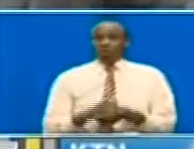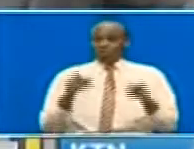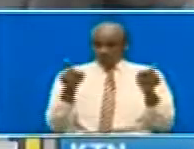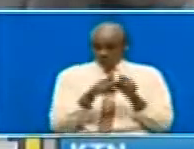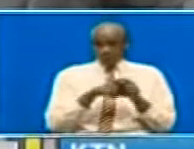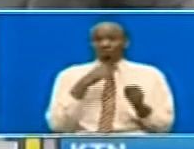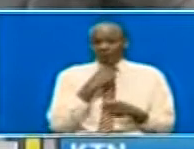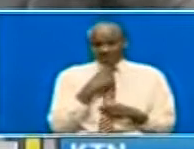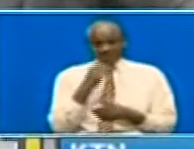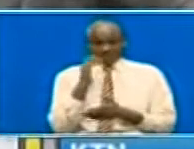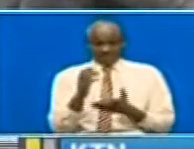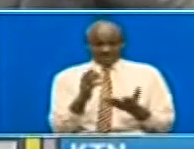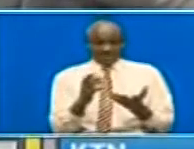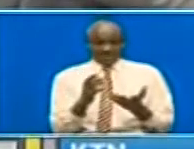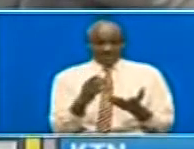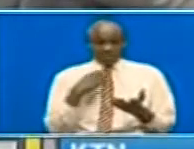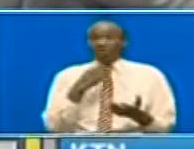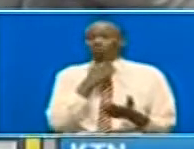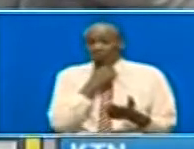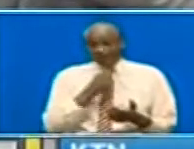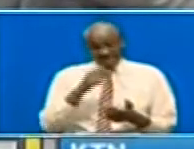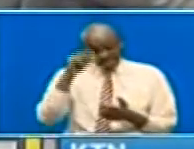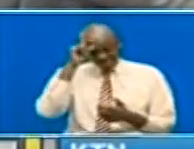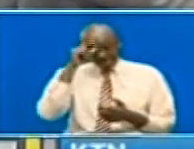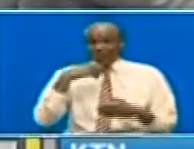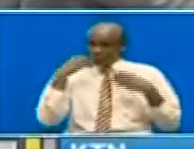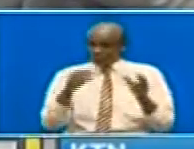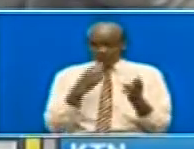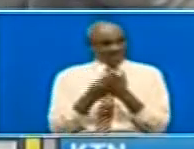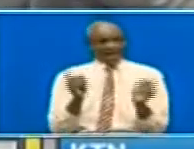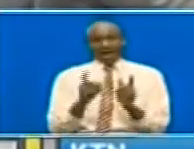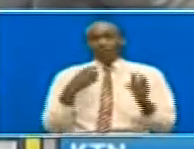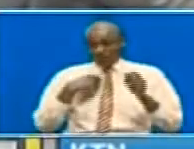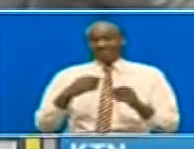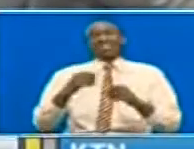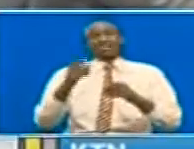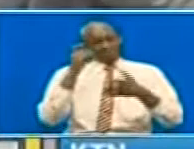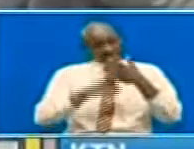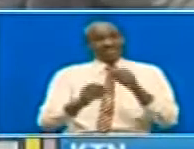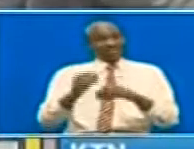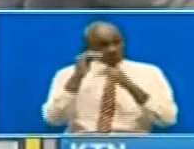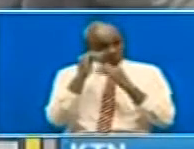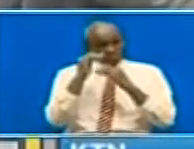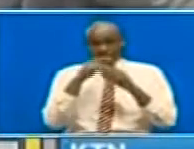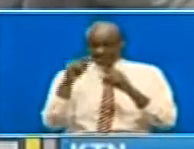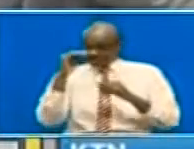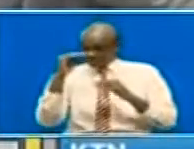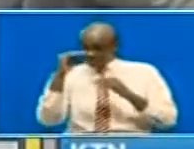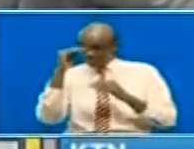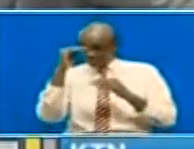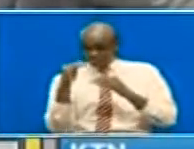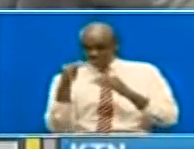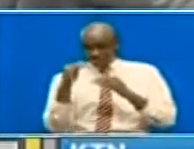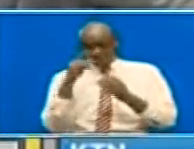at a price that does not make the government to incur a loss, but also slightly below